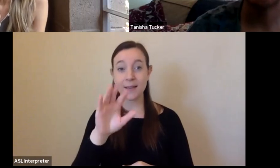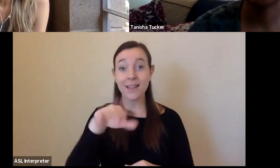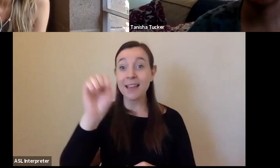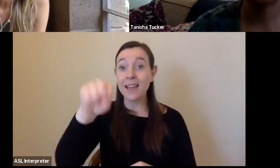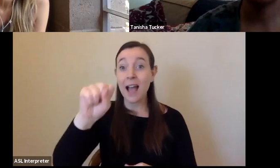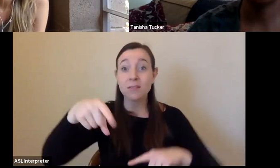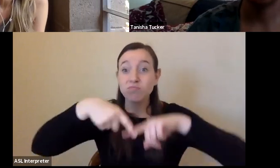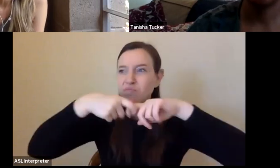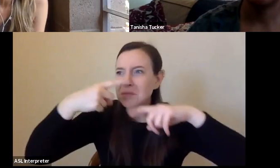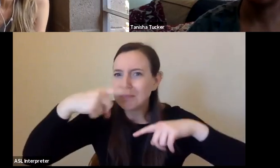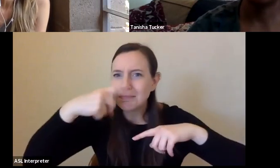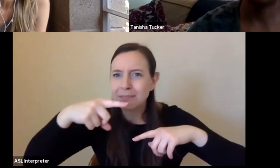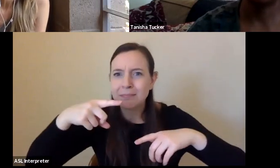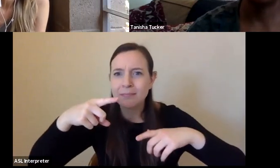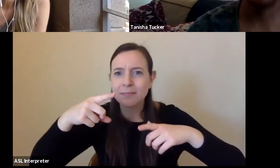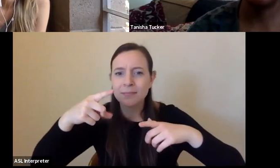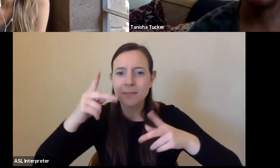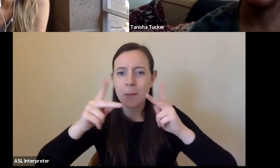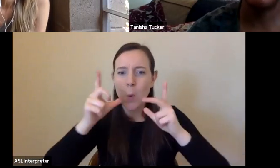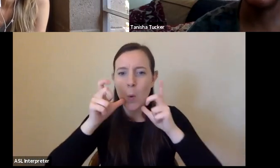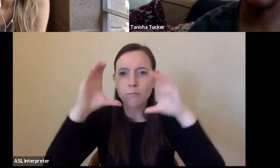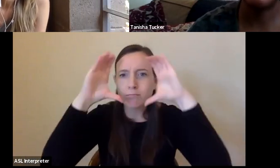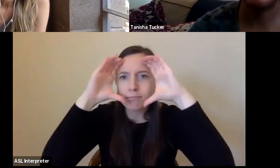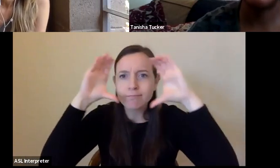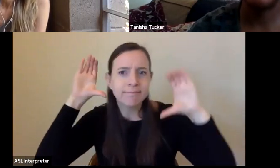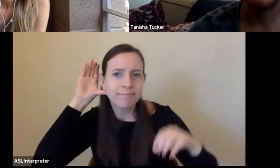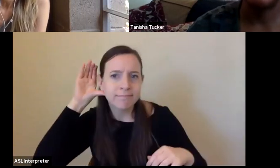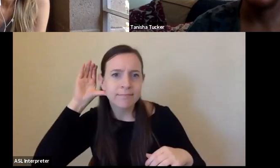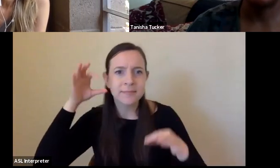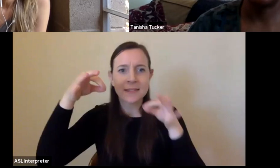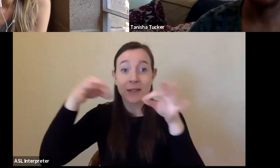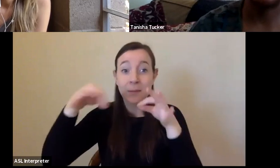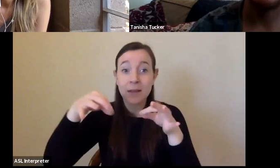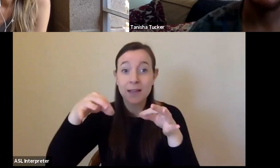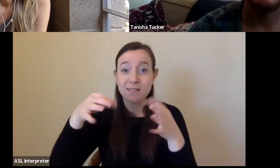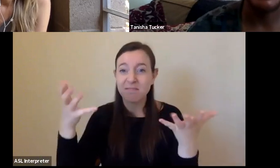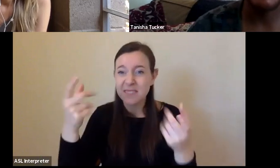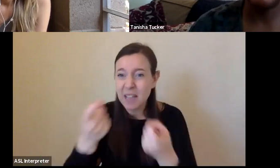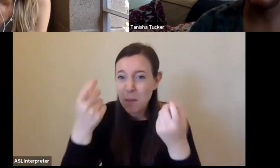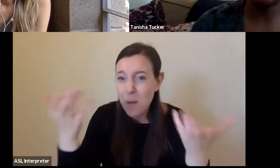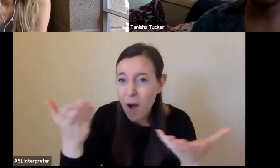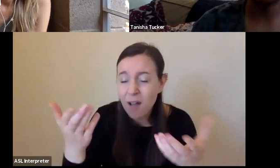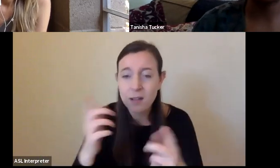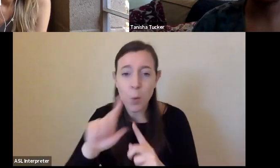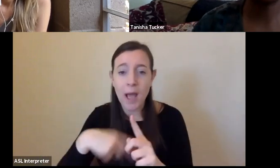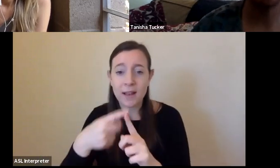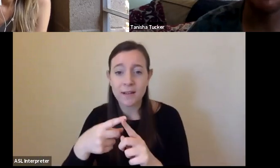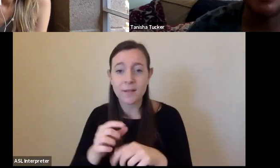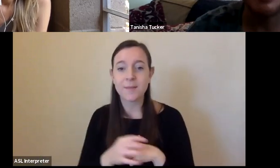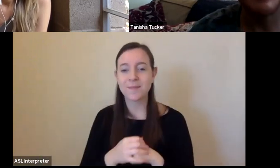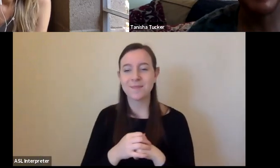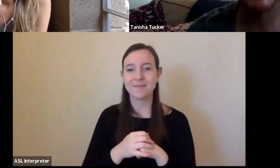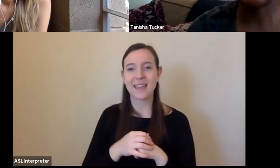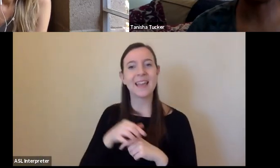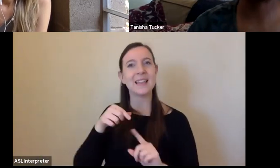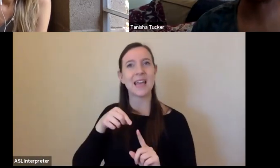Just explain for listeners what the Dia de San Juan celebrates and when it is. It is the 24th.